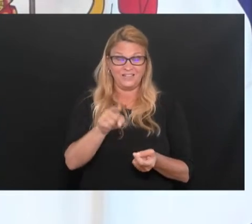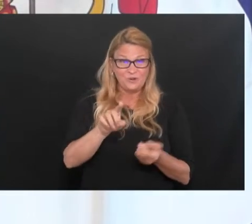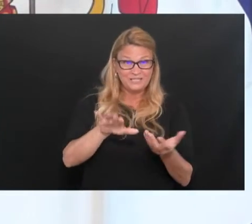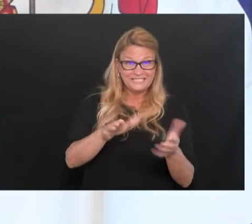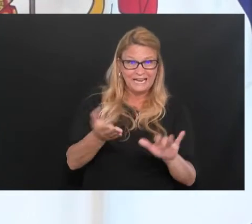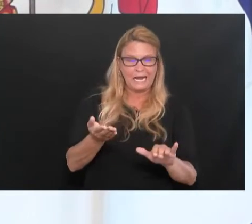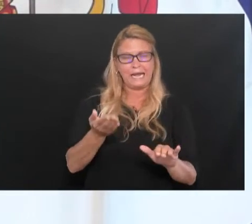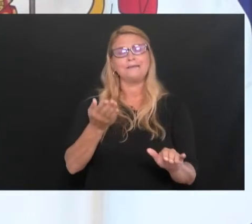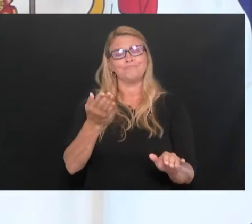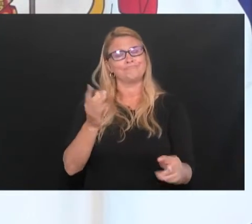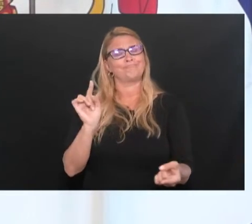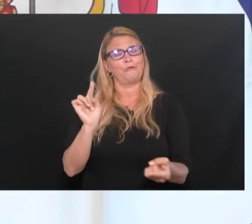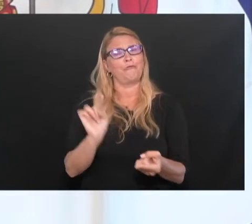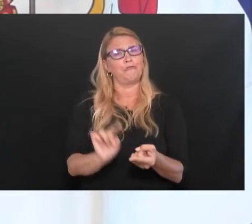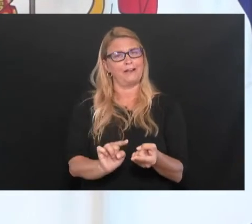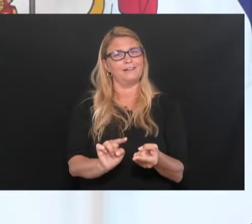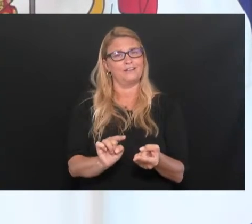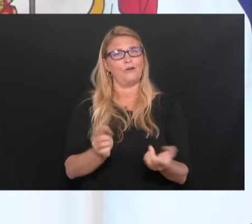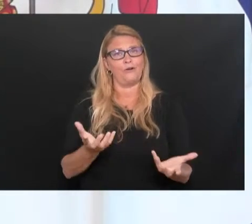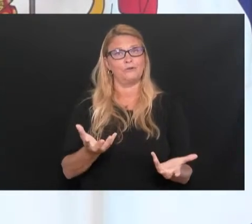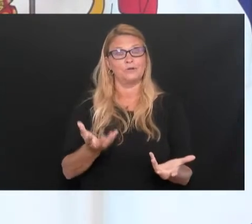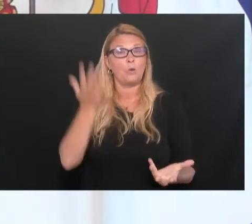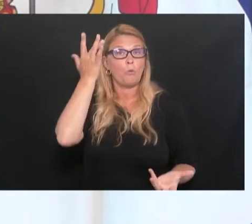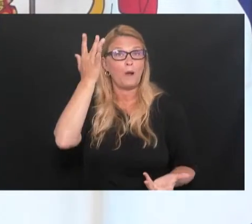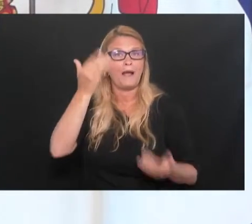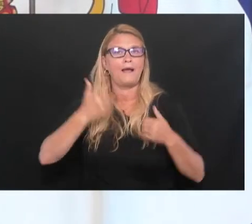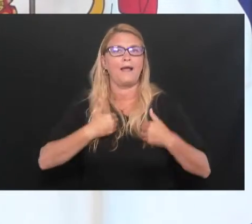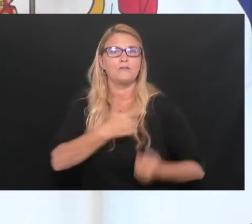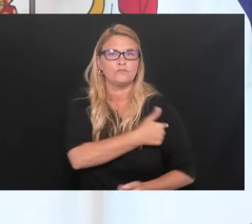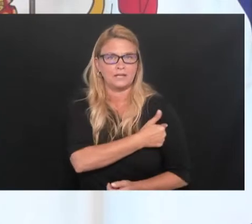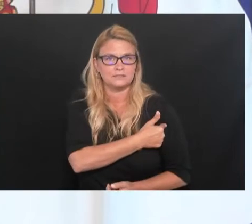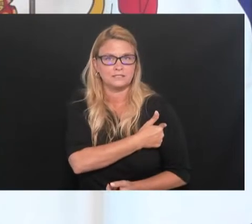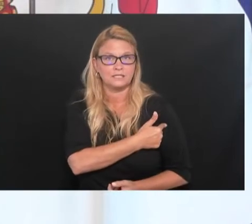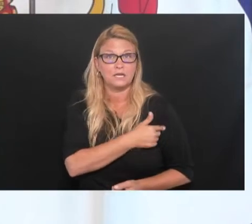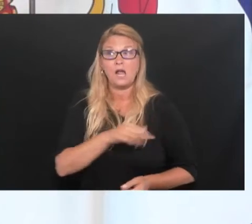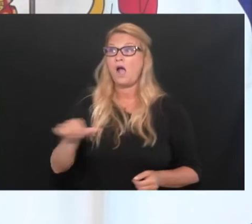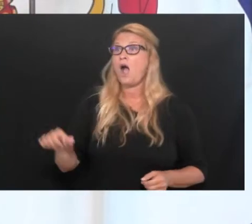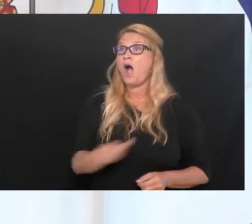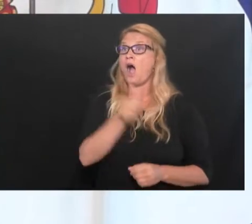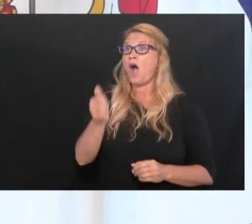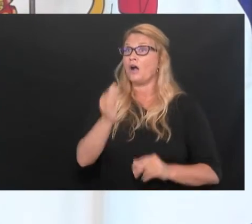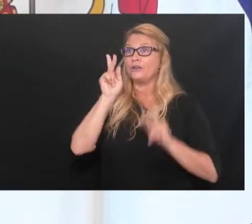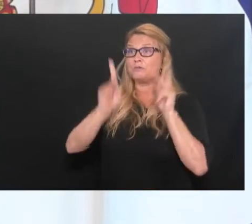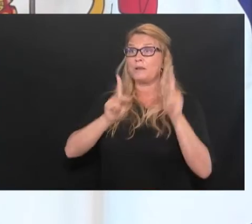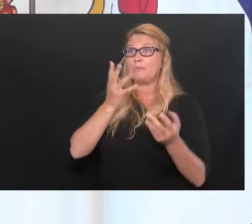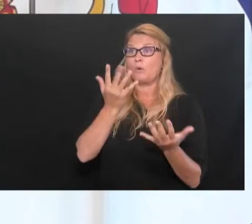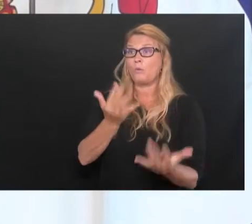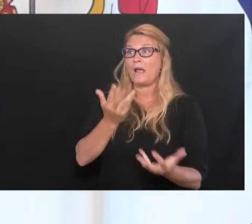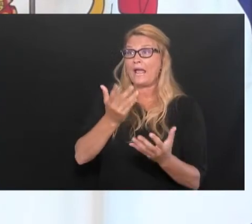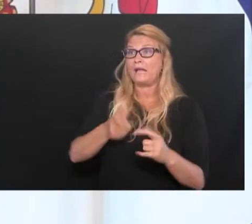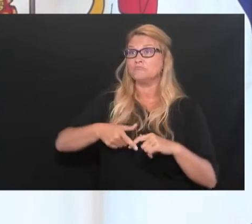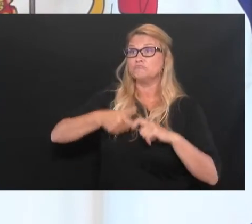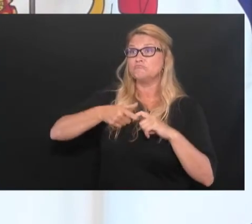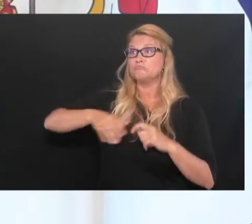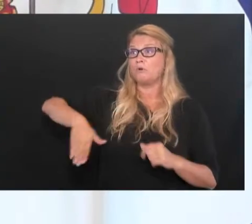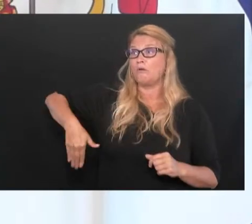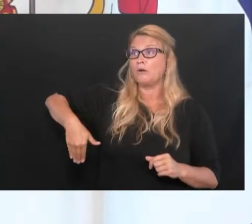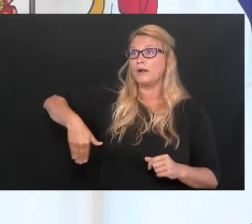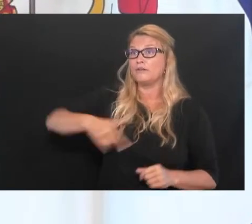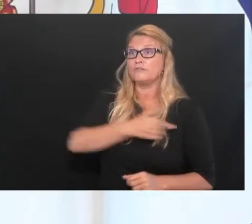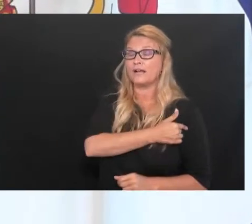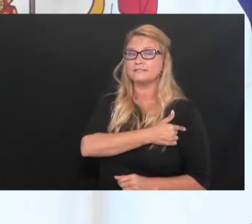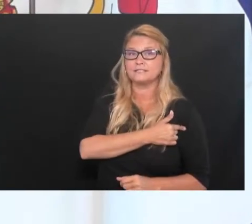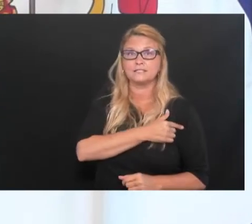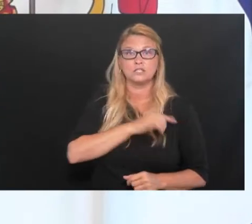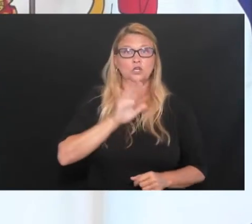death, really rare. But those that haven't been vaccinated, you're in a drawing. Right here's